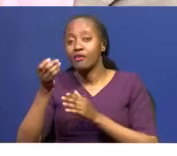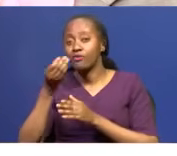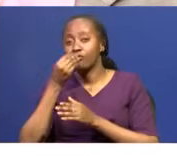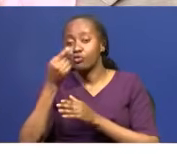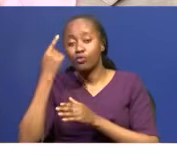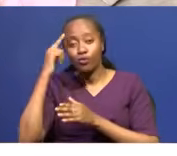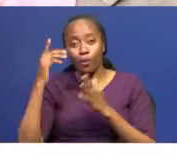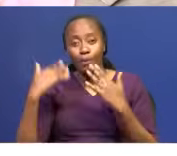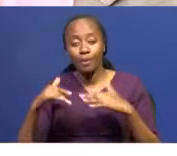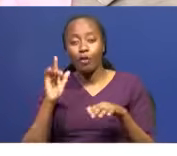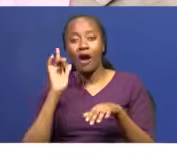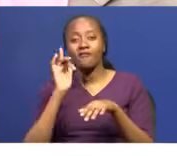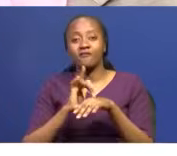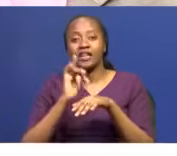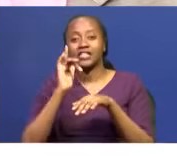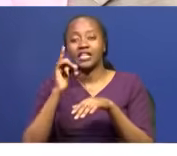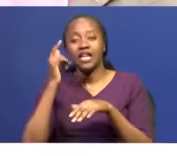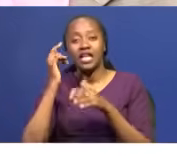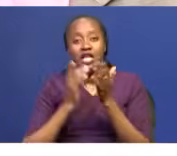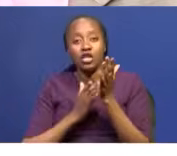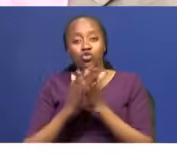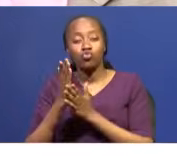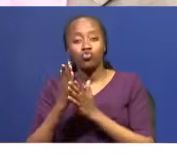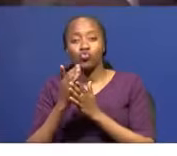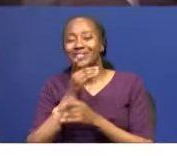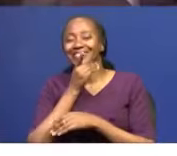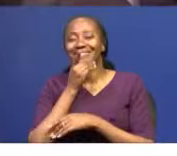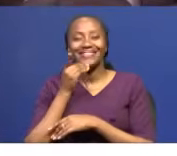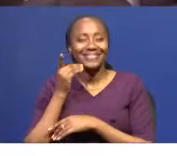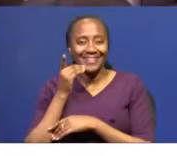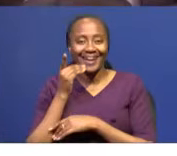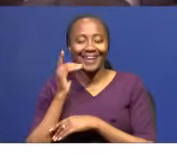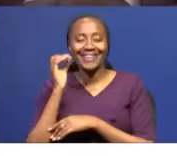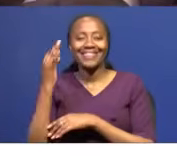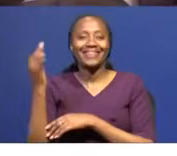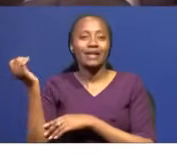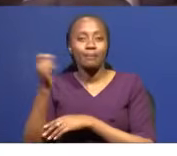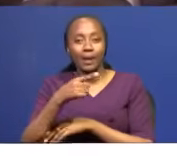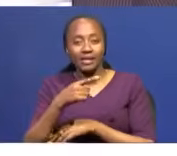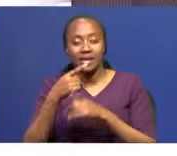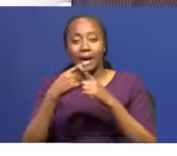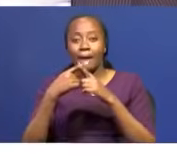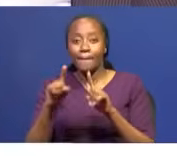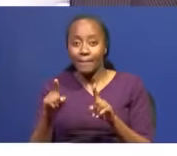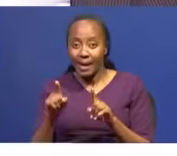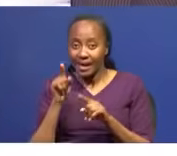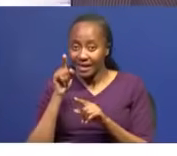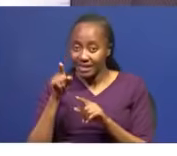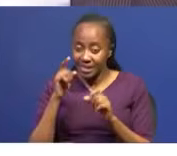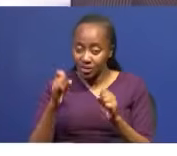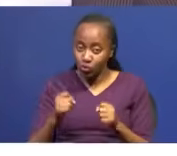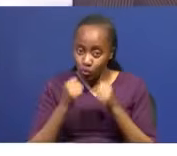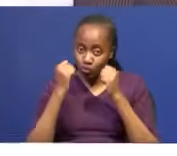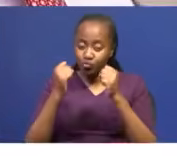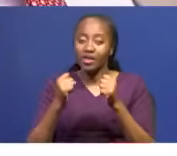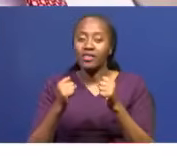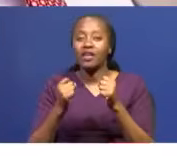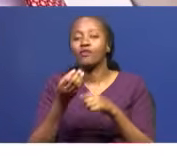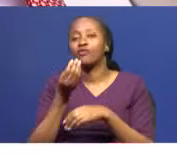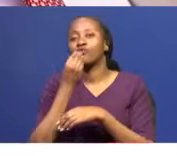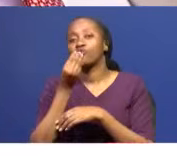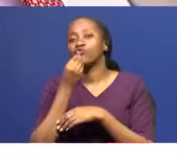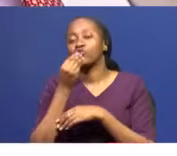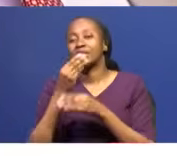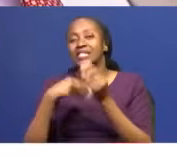be affected by drought in the next 3 months. Harsame says part of the amount will be used to strengthen the food supply chain in